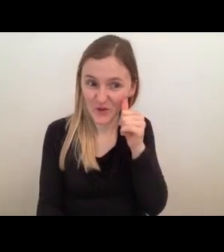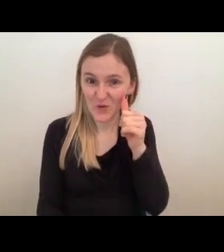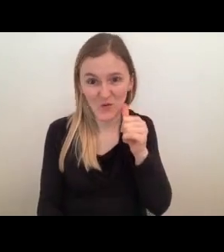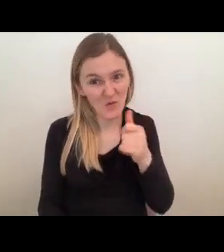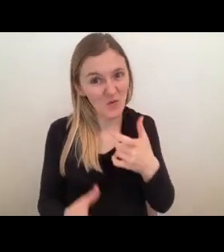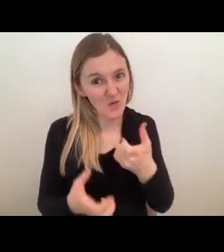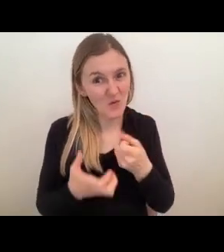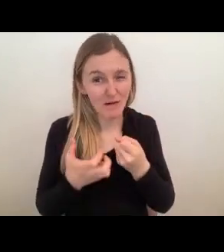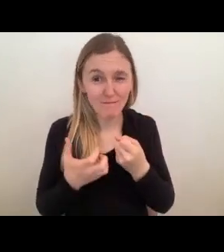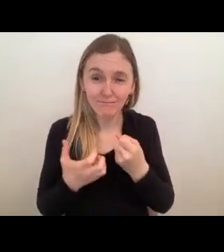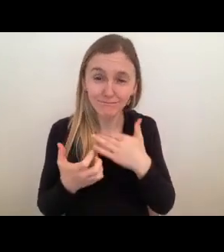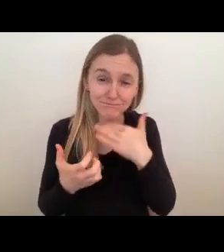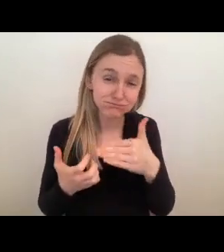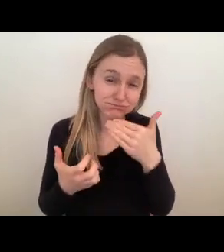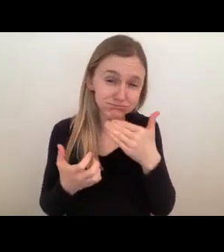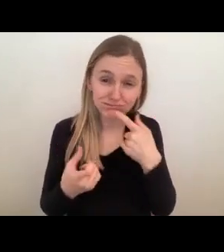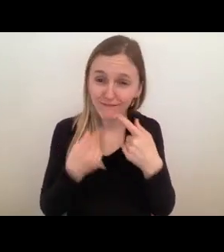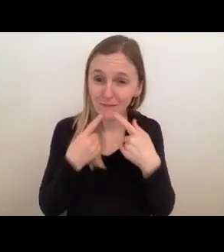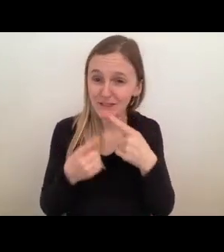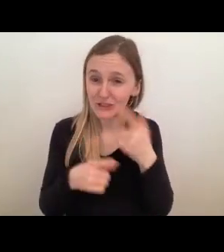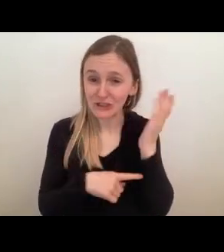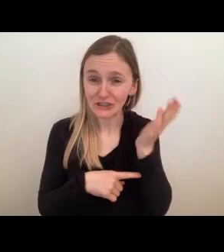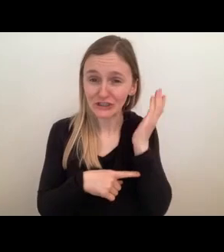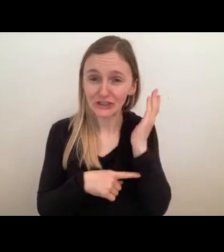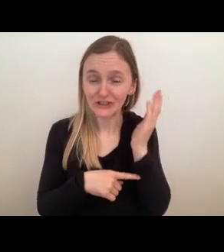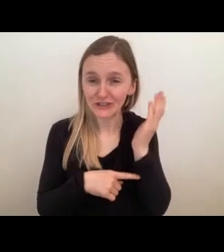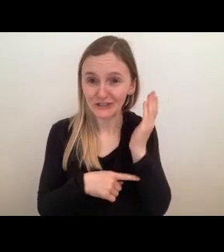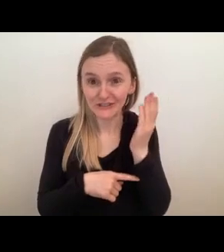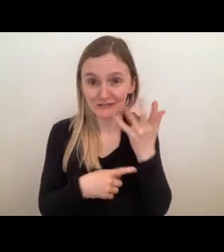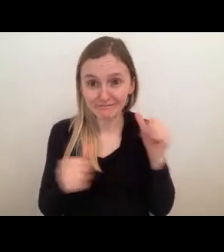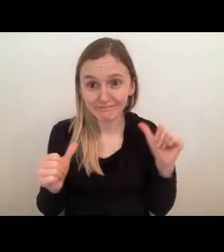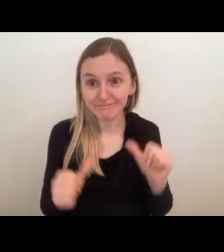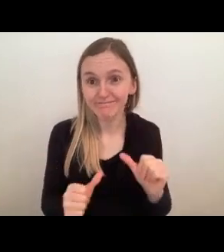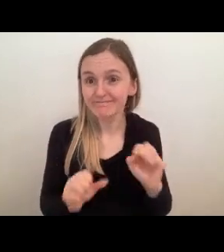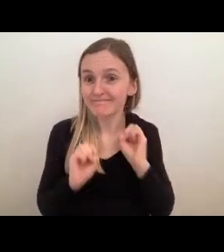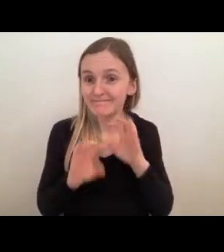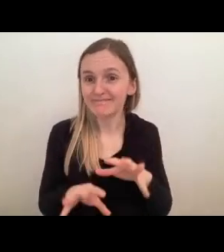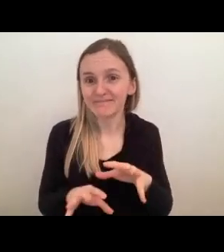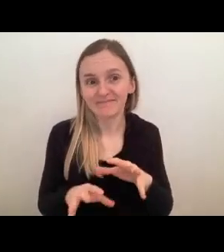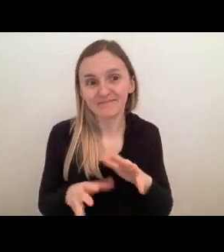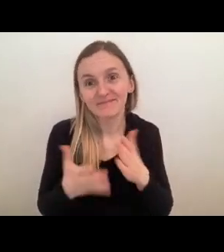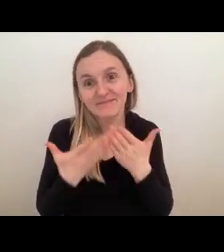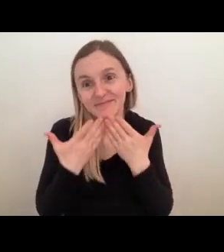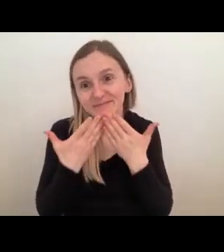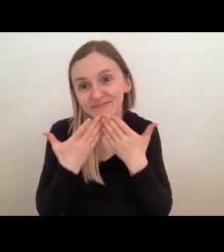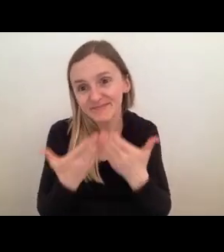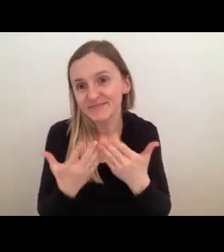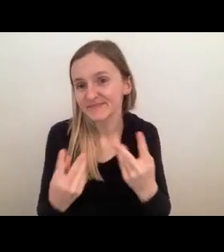crammed a lot of information into a small period of time. Thank you very much.